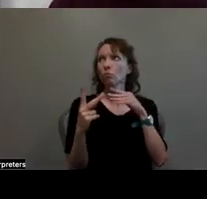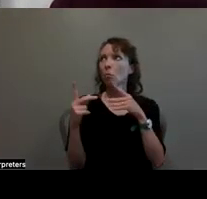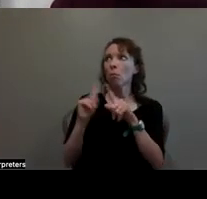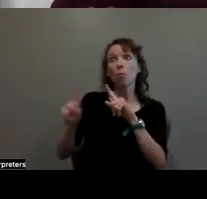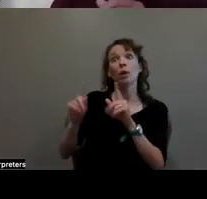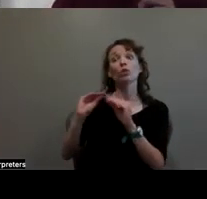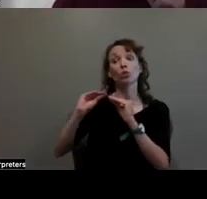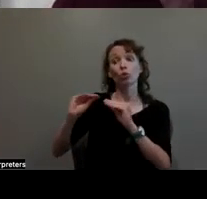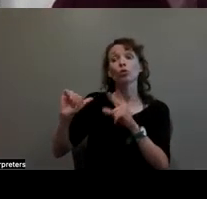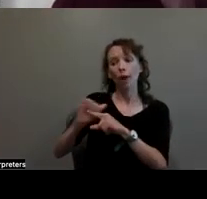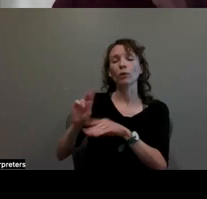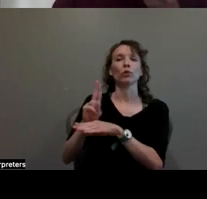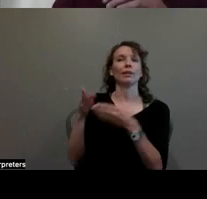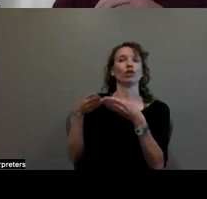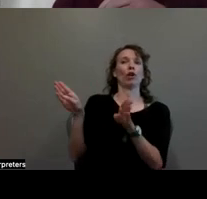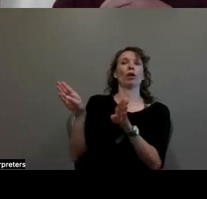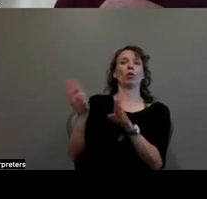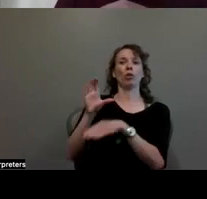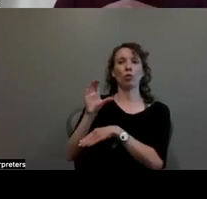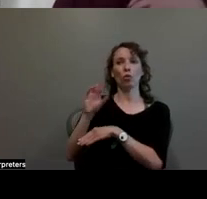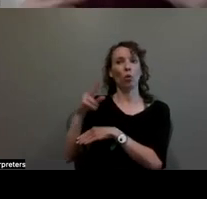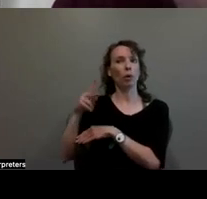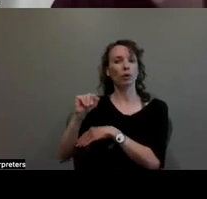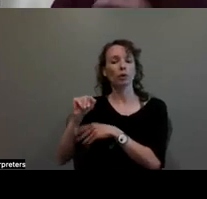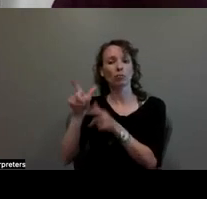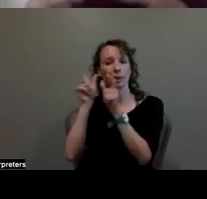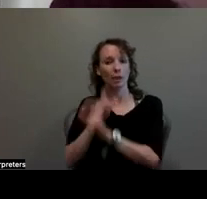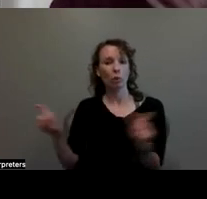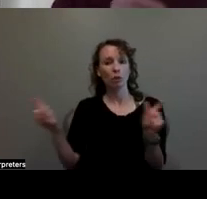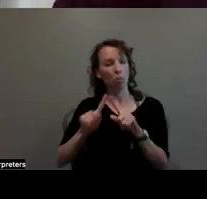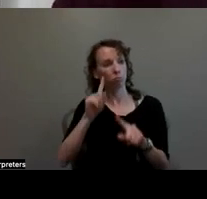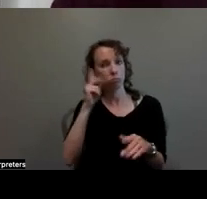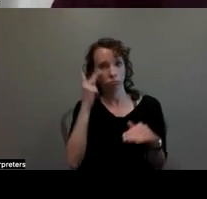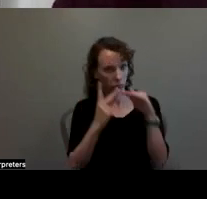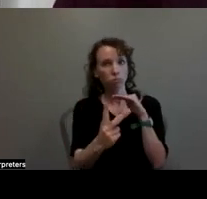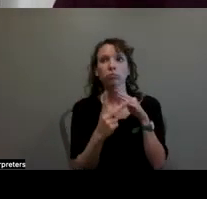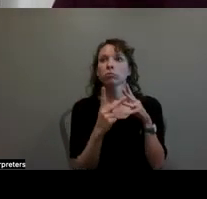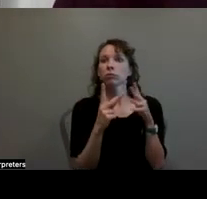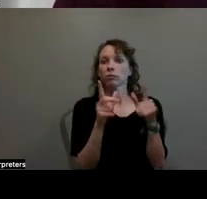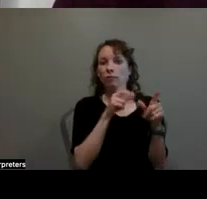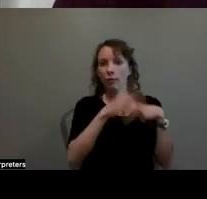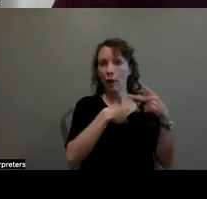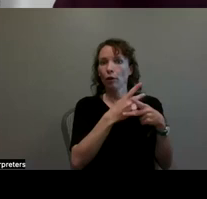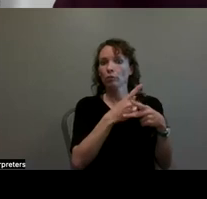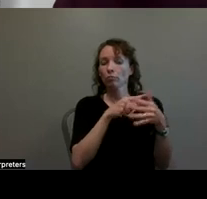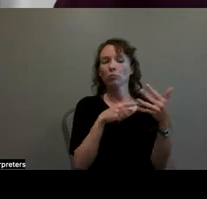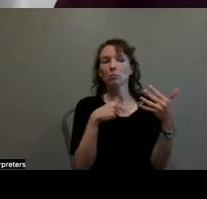sequence corpus at doing this variant effect prediction. But to me, it's still very interesting